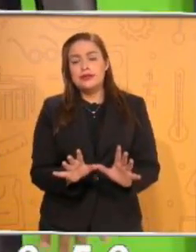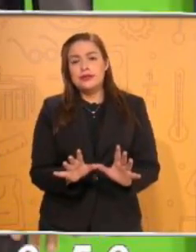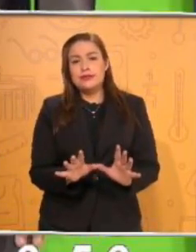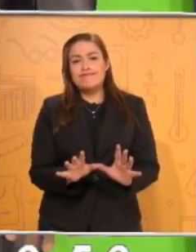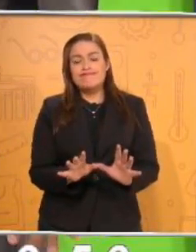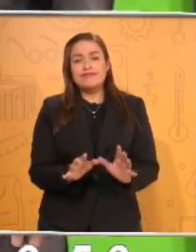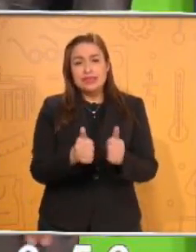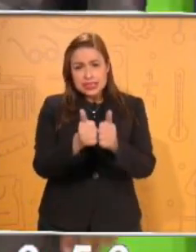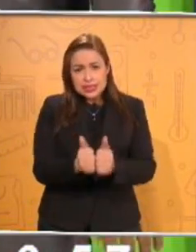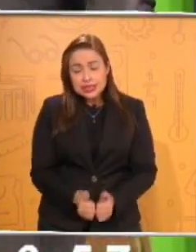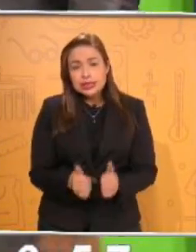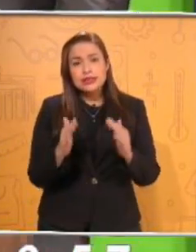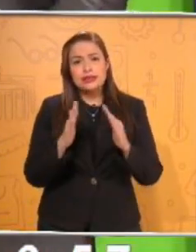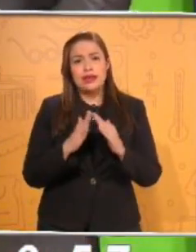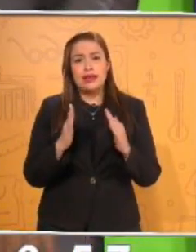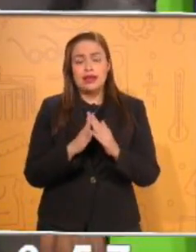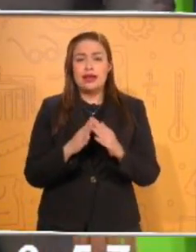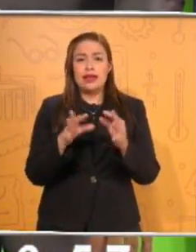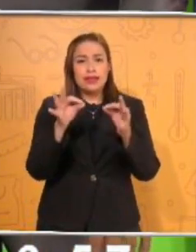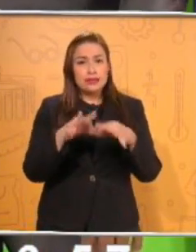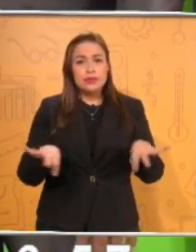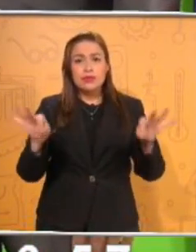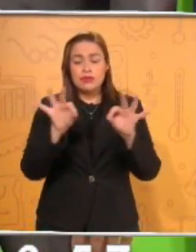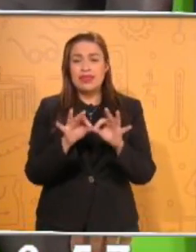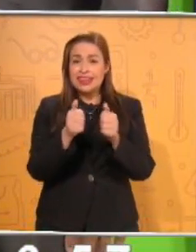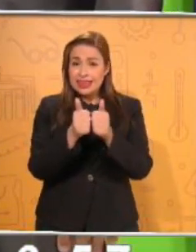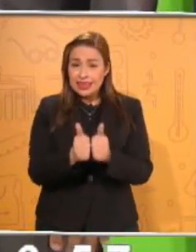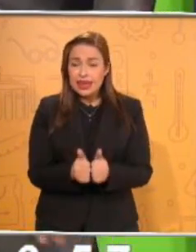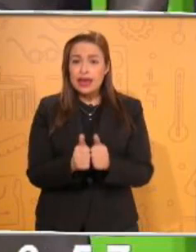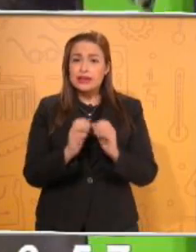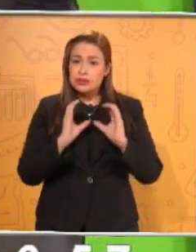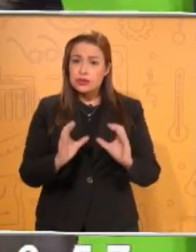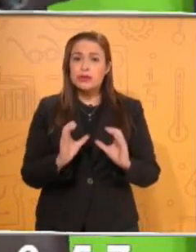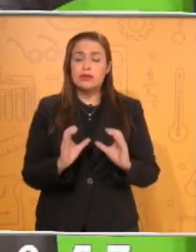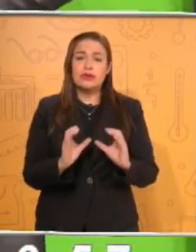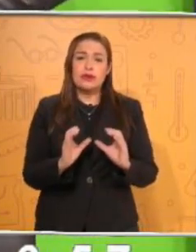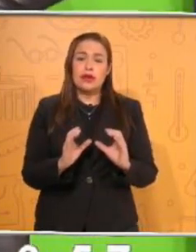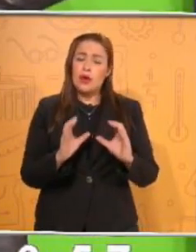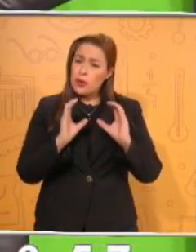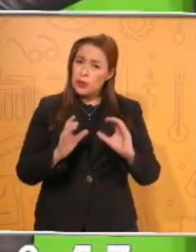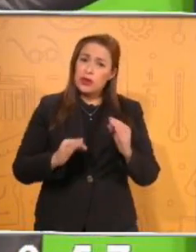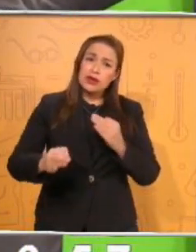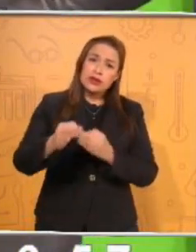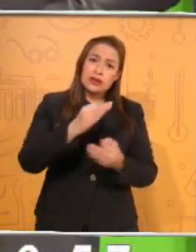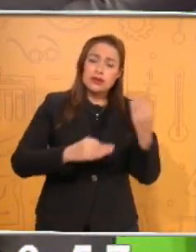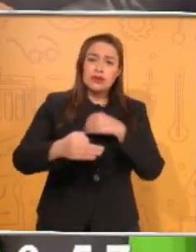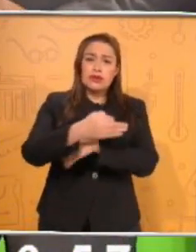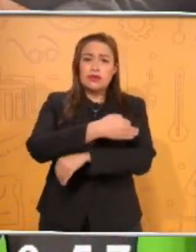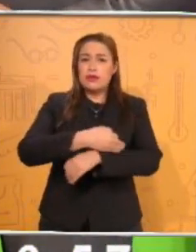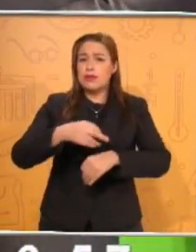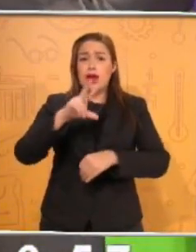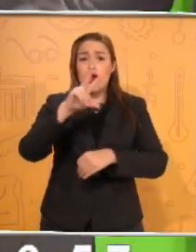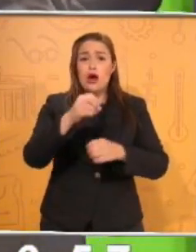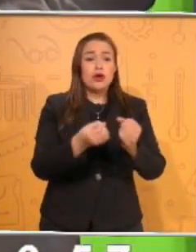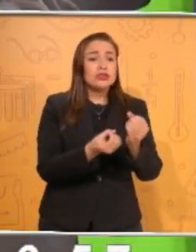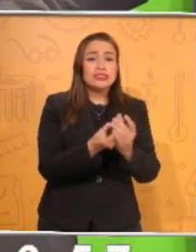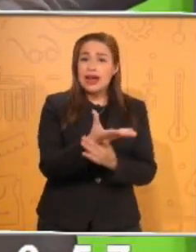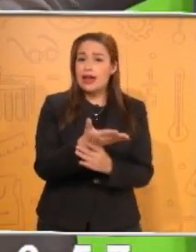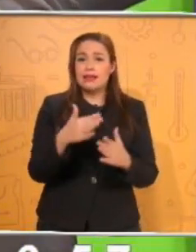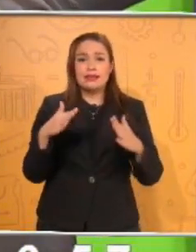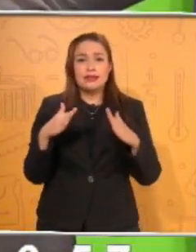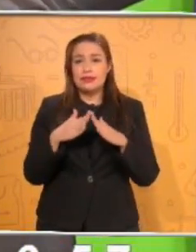Stay home, very important. Stay safe. Take care of your family. Don't go out your house.